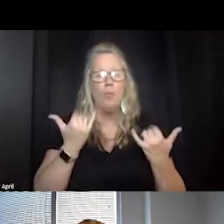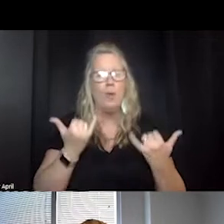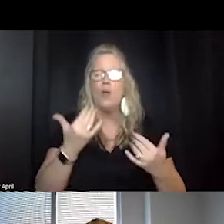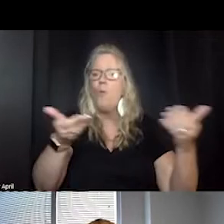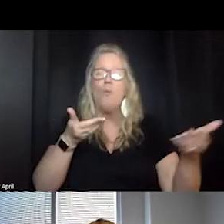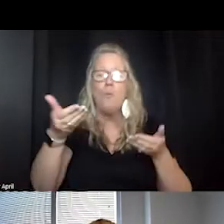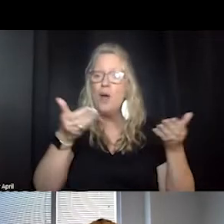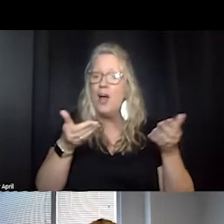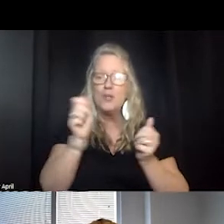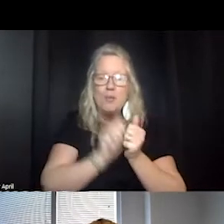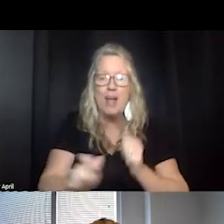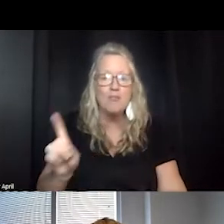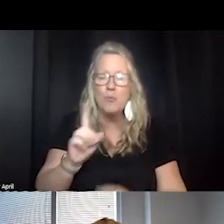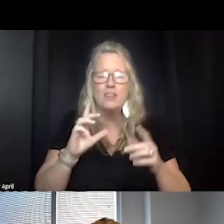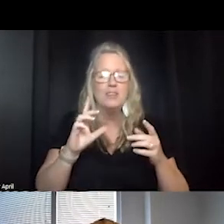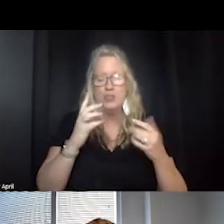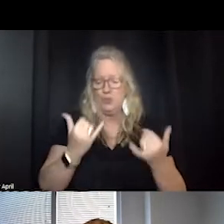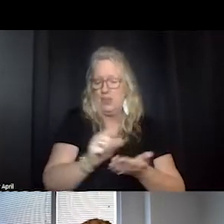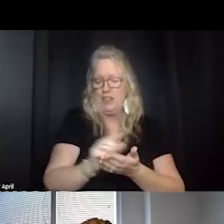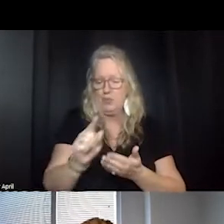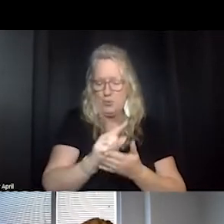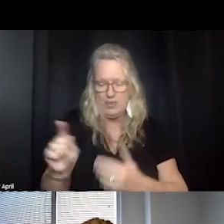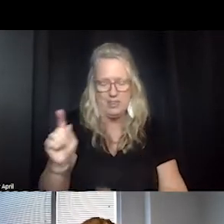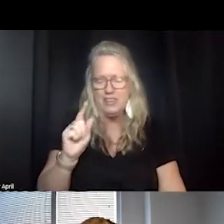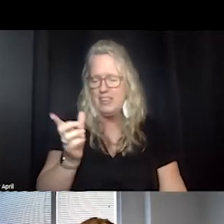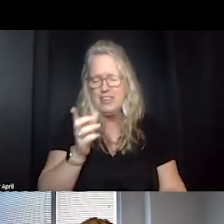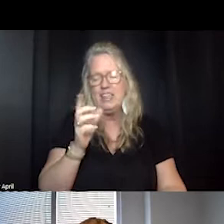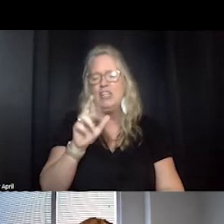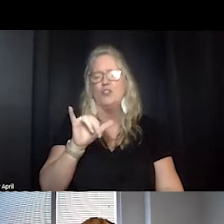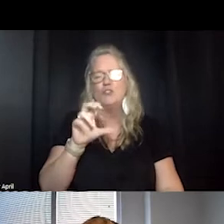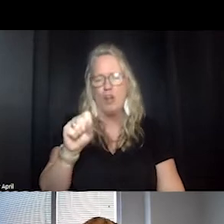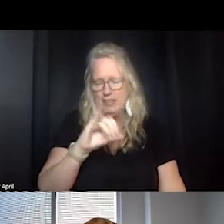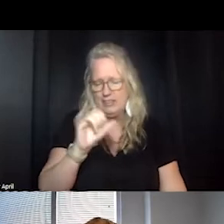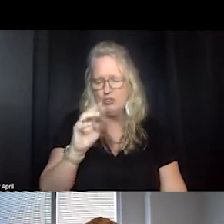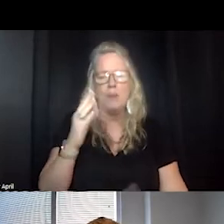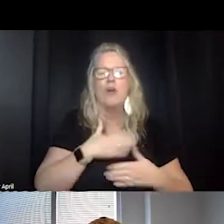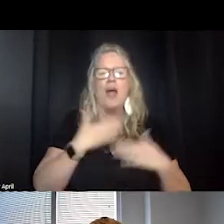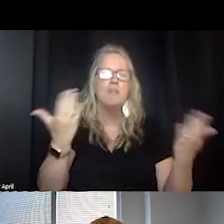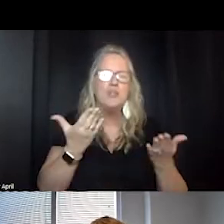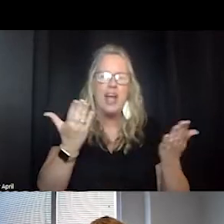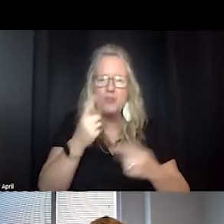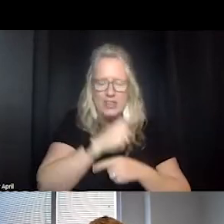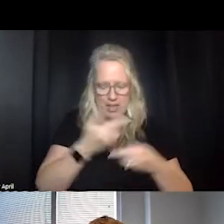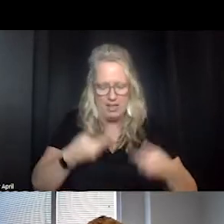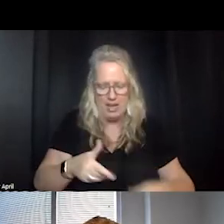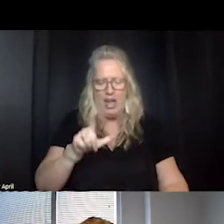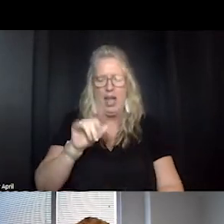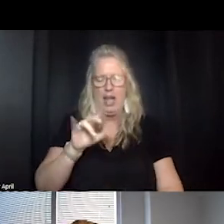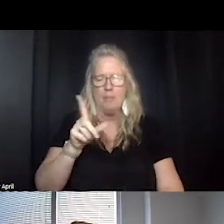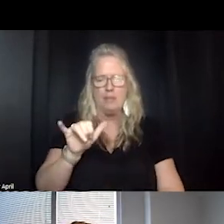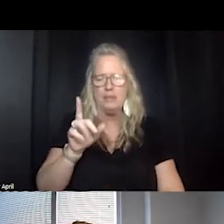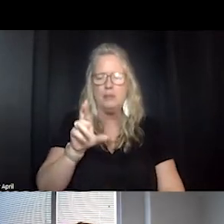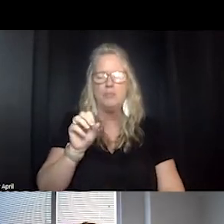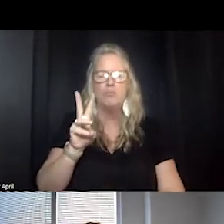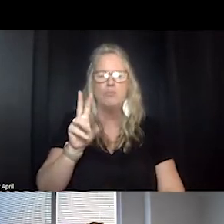Welcome everybody to the weekly Crisis Jam. It is wonderful to have you here today. I'm Lindsey Browning. Some of you may